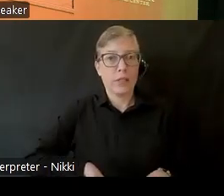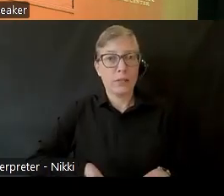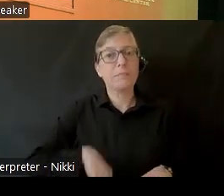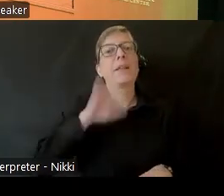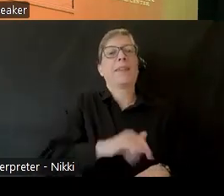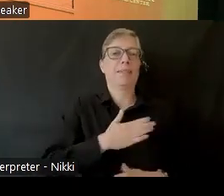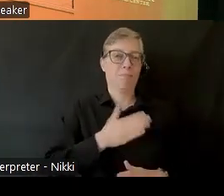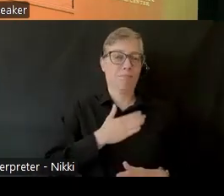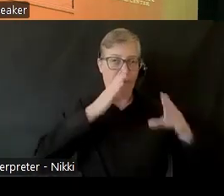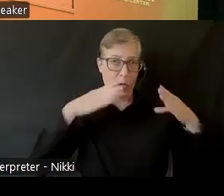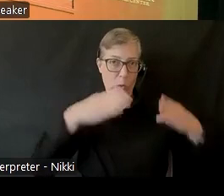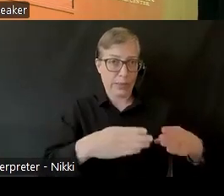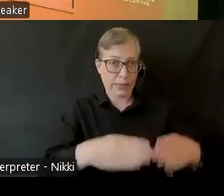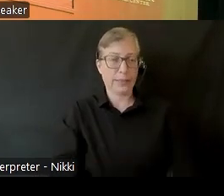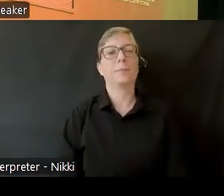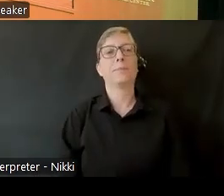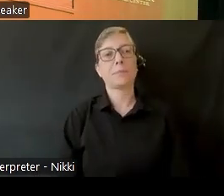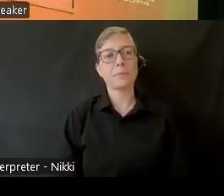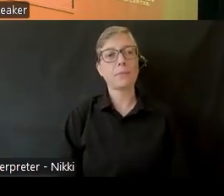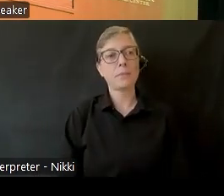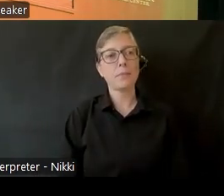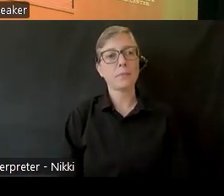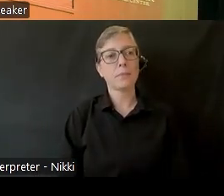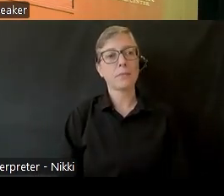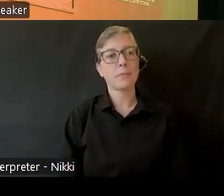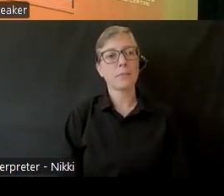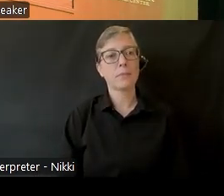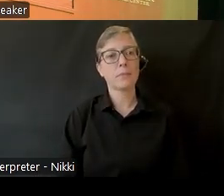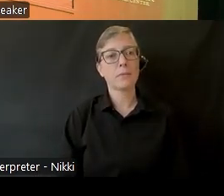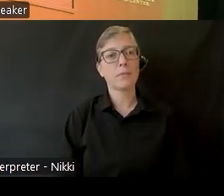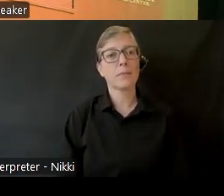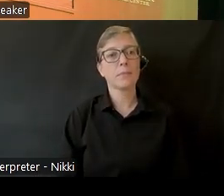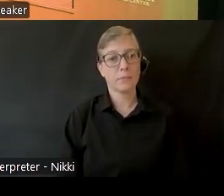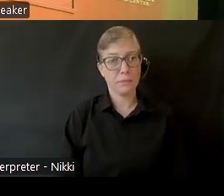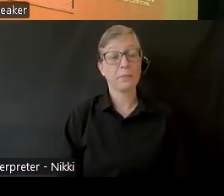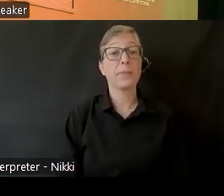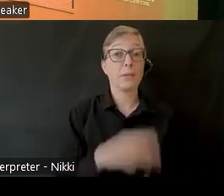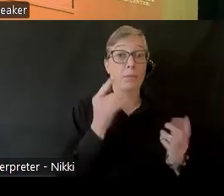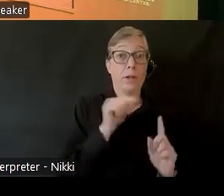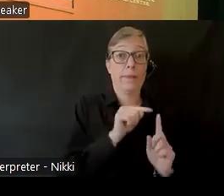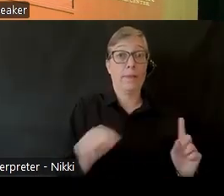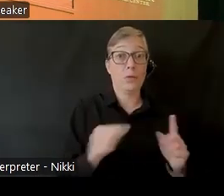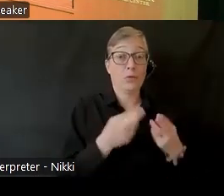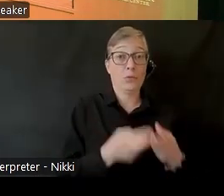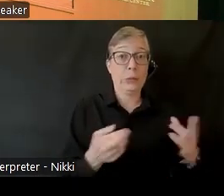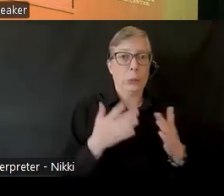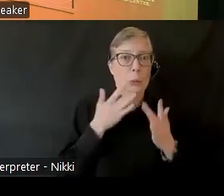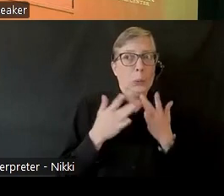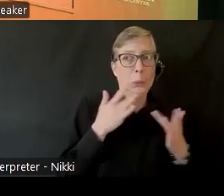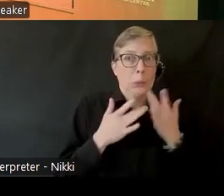And the question is, how does this idea of allocating scarce resources